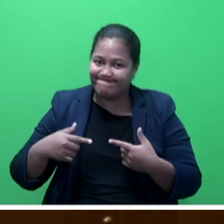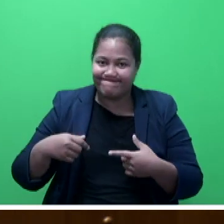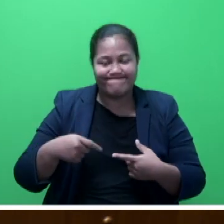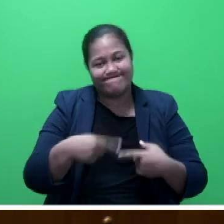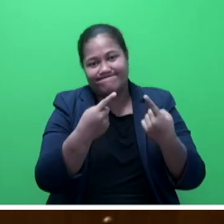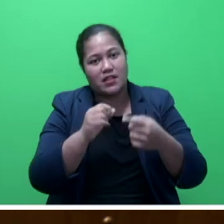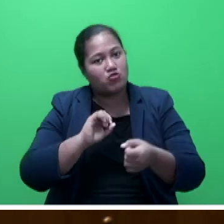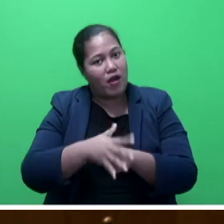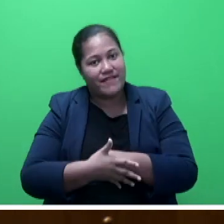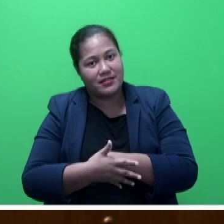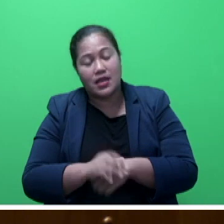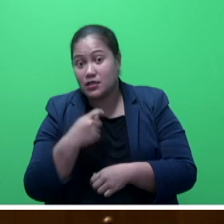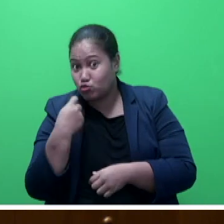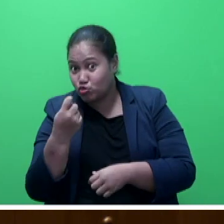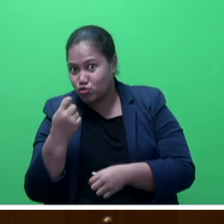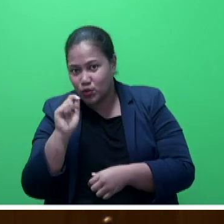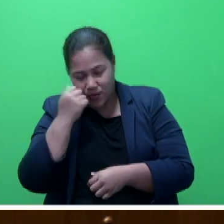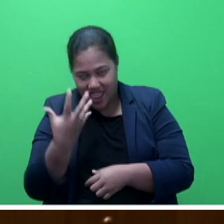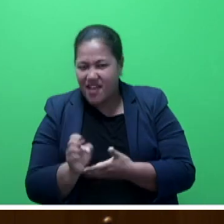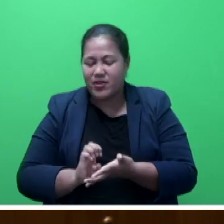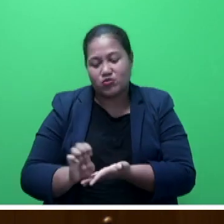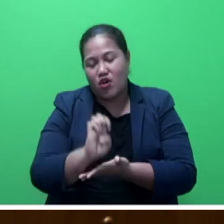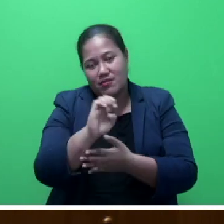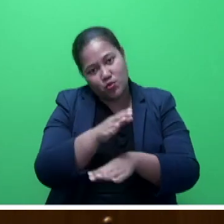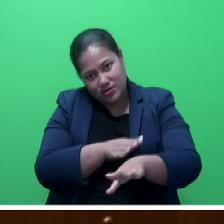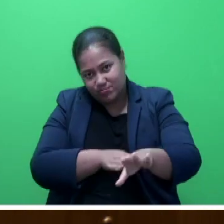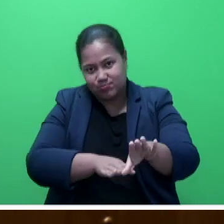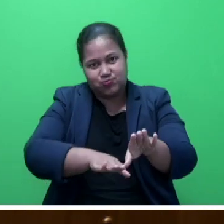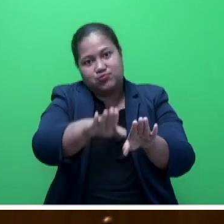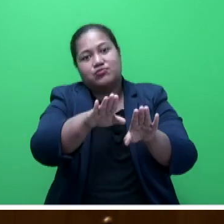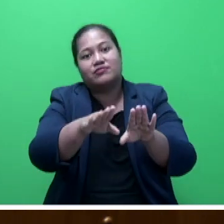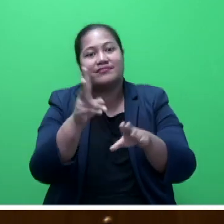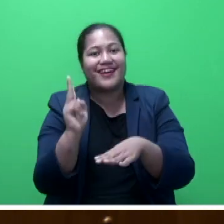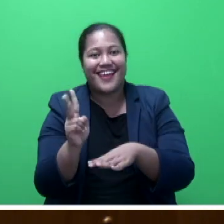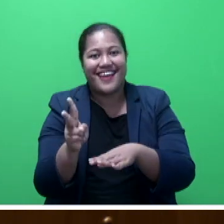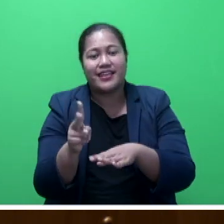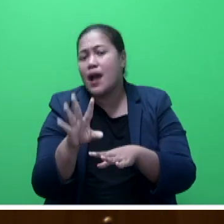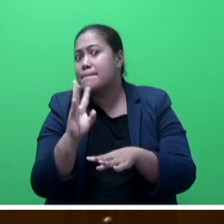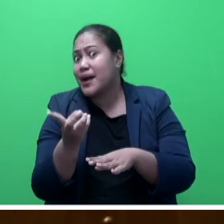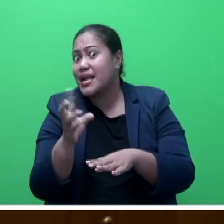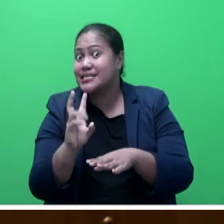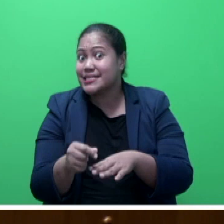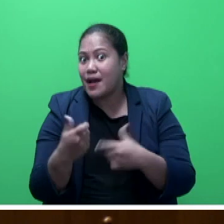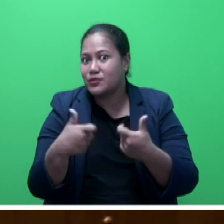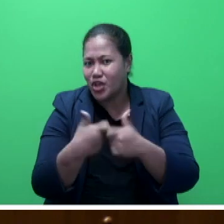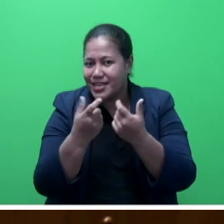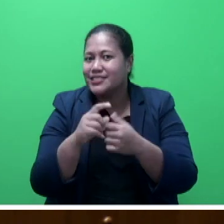soon, and our economy will recover. But some challenges are meant to be managed over the long